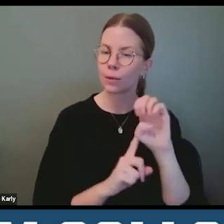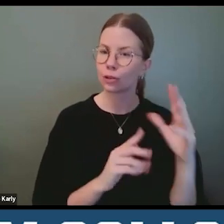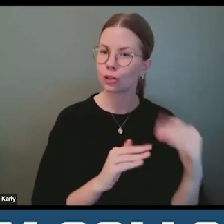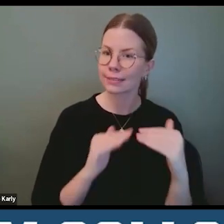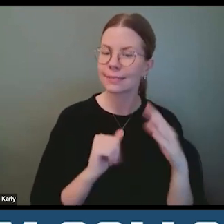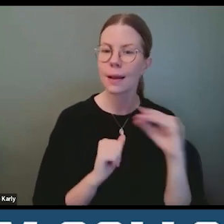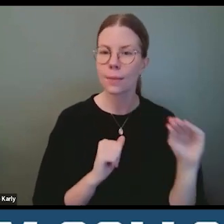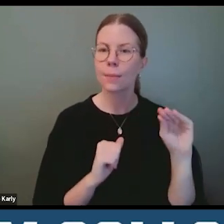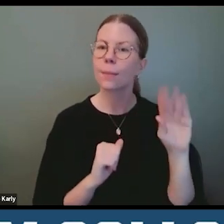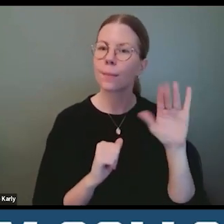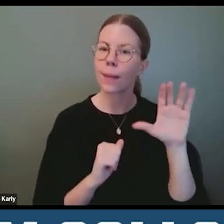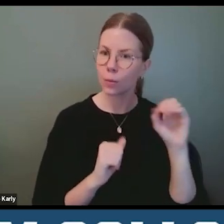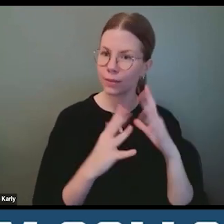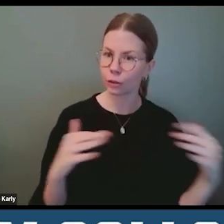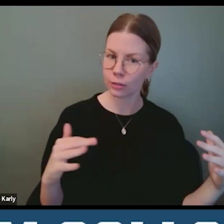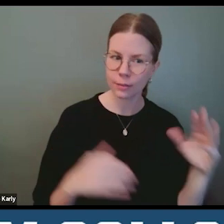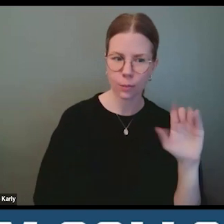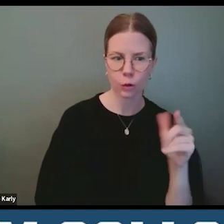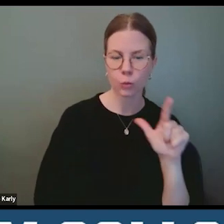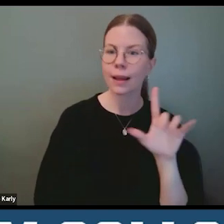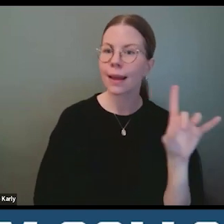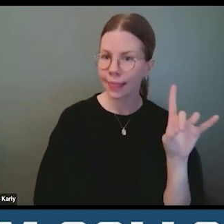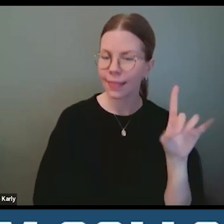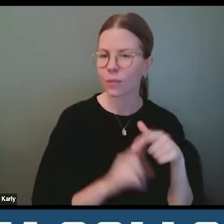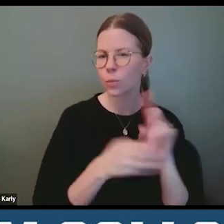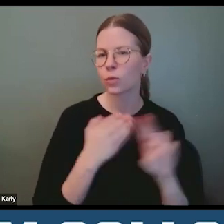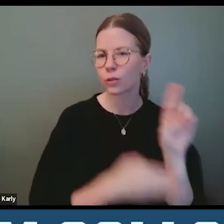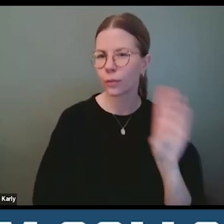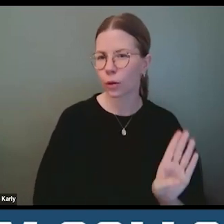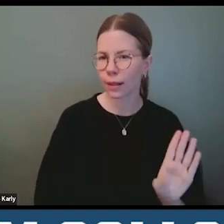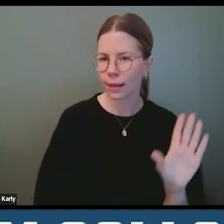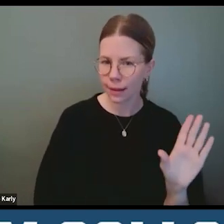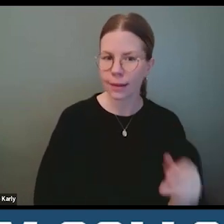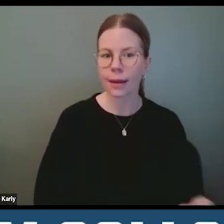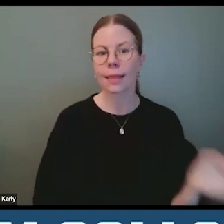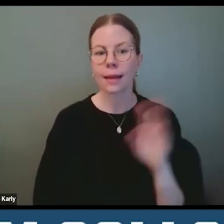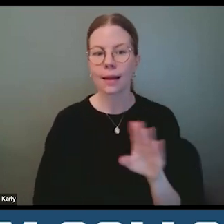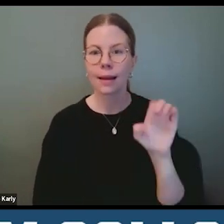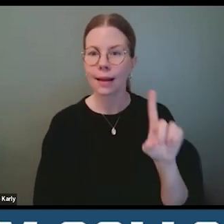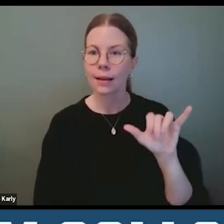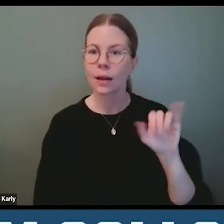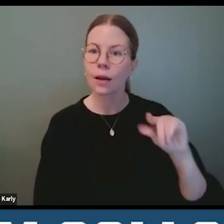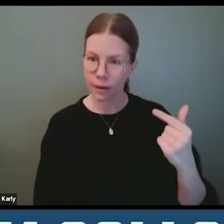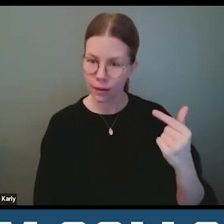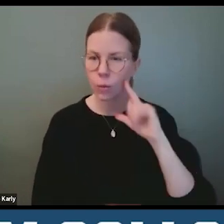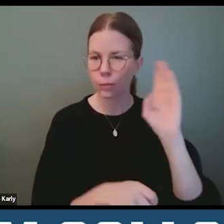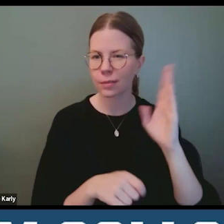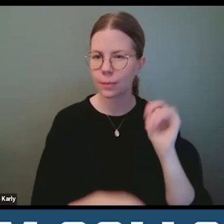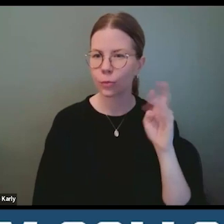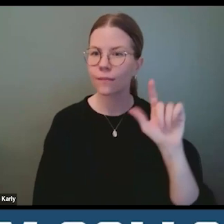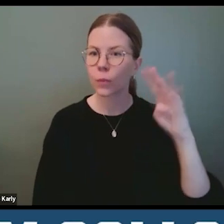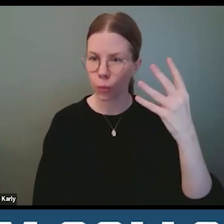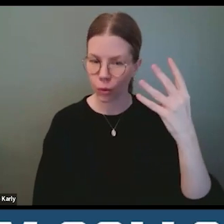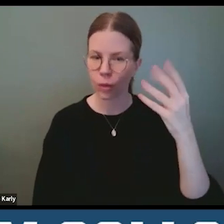on March 28th. He'll be joining us from University of Berkeley. And then following that, we've got Ed Young, who's coming on April 4th. We'll be talking